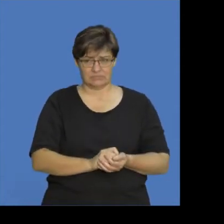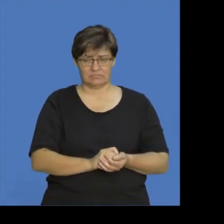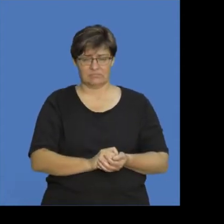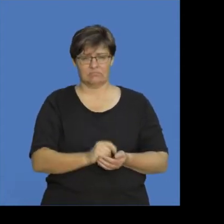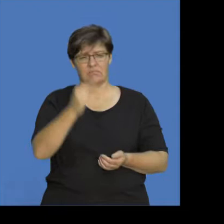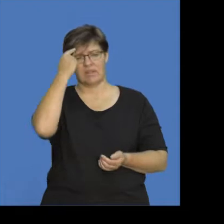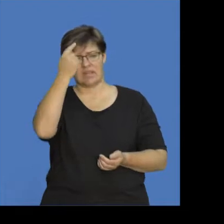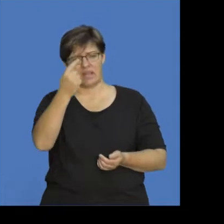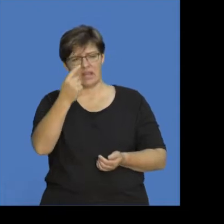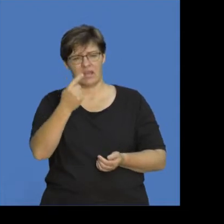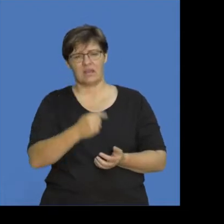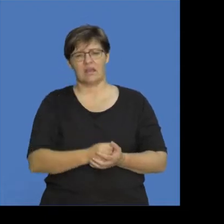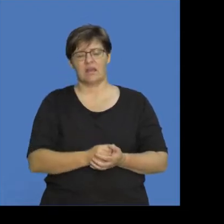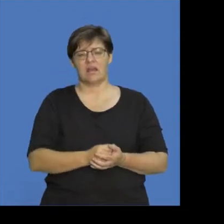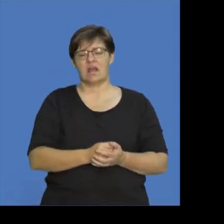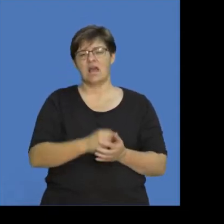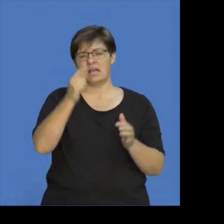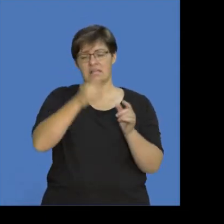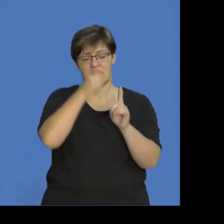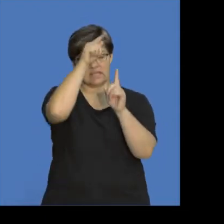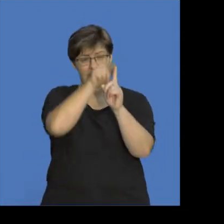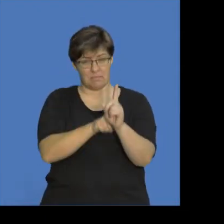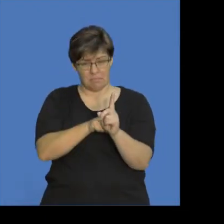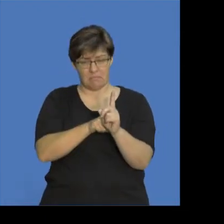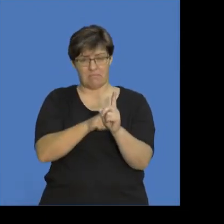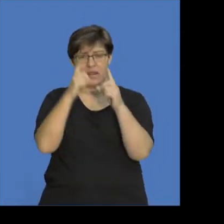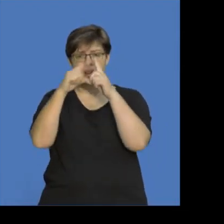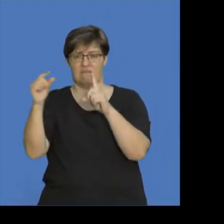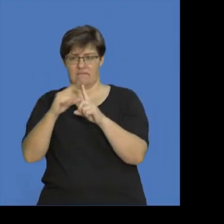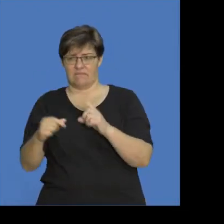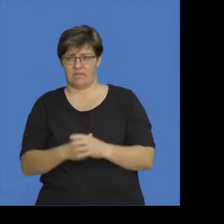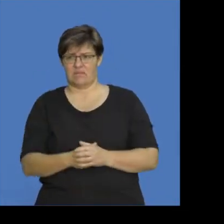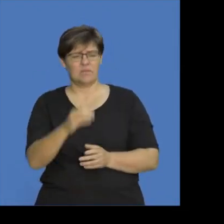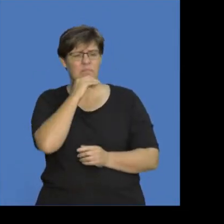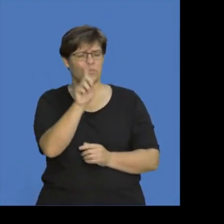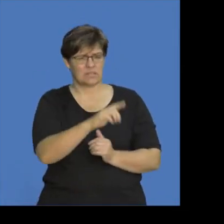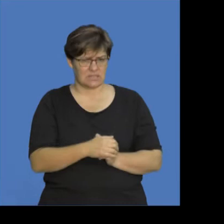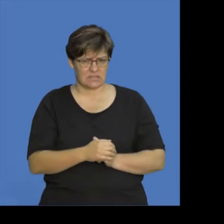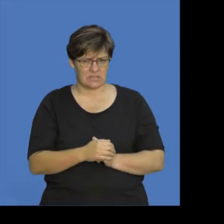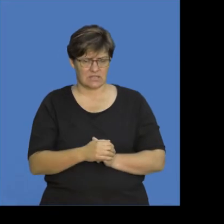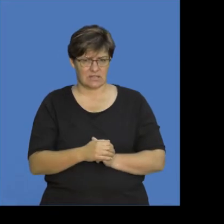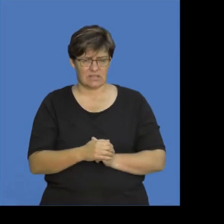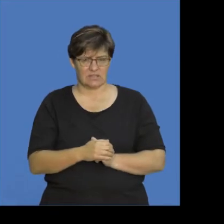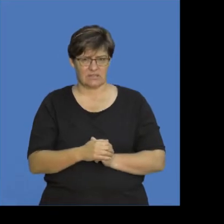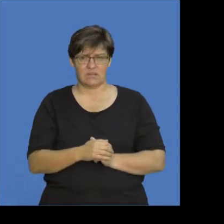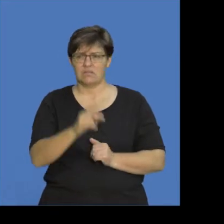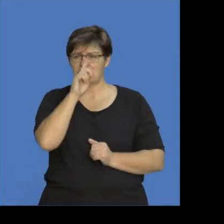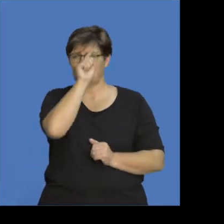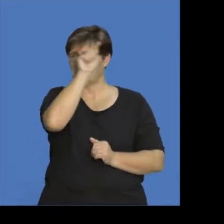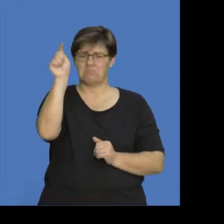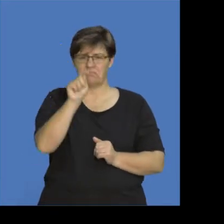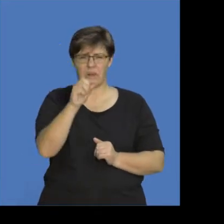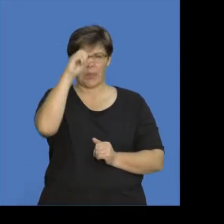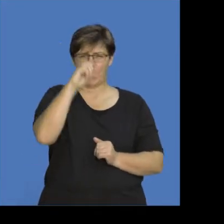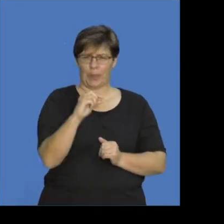Okay? So think of a stem and a leaf, okay? What does this mean? So if you look at